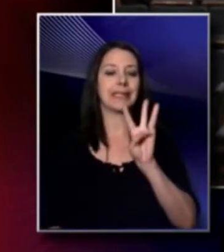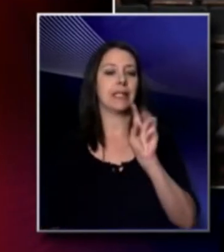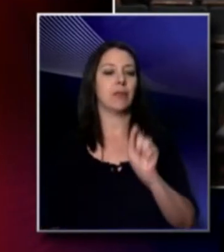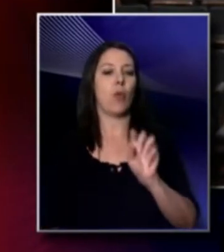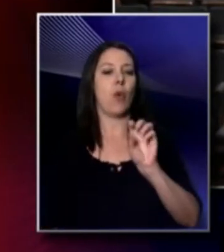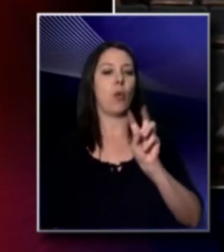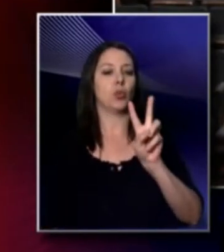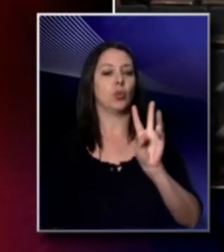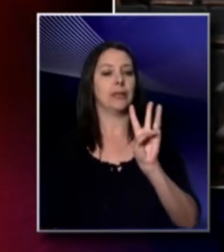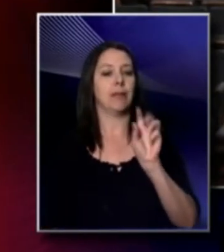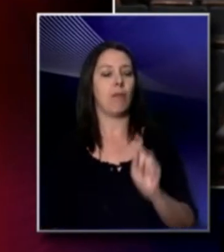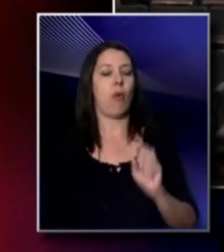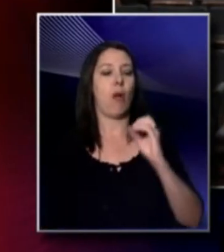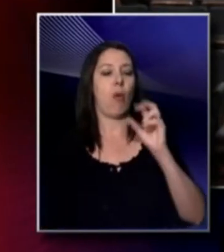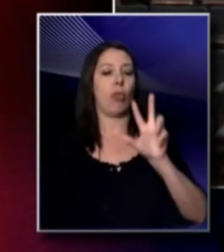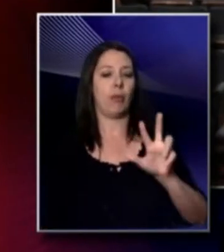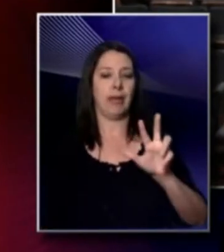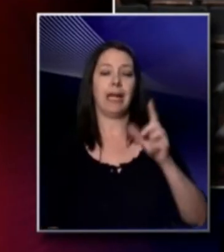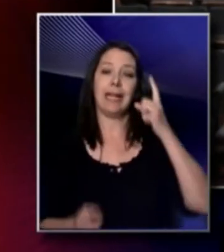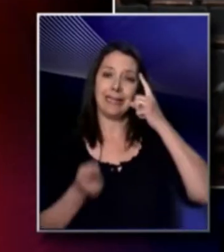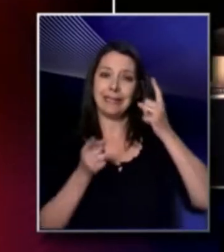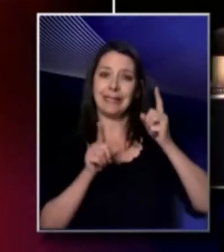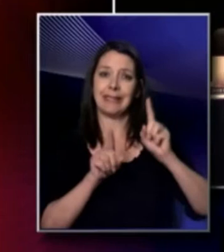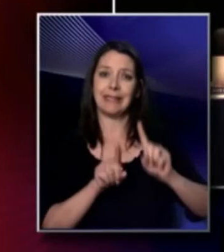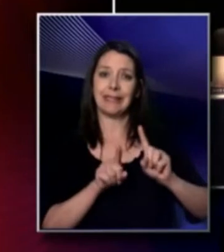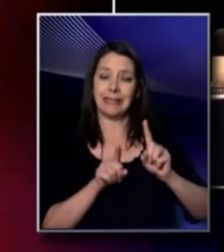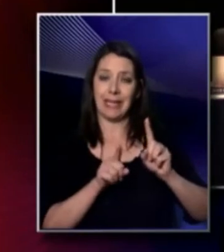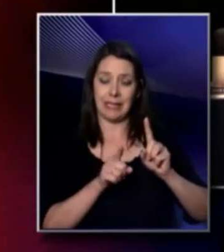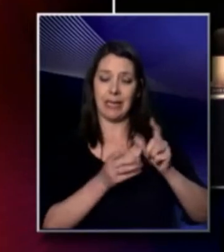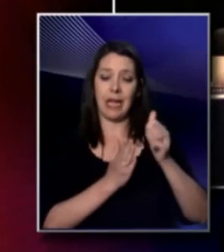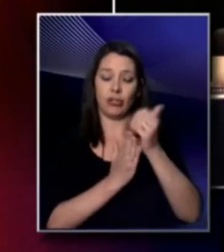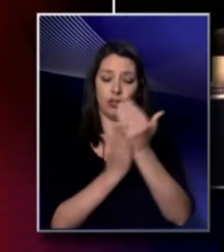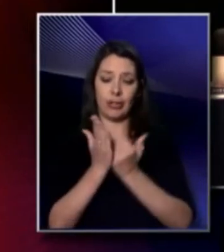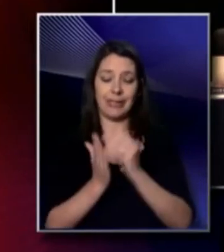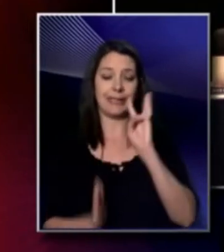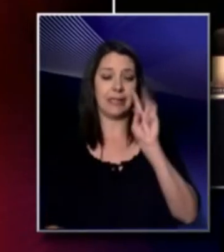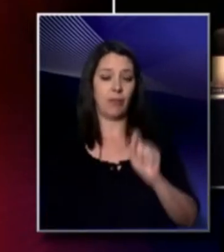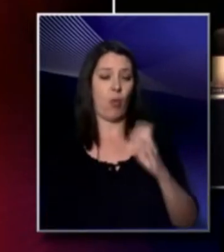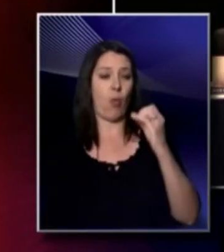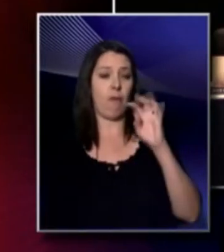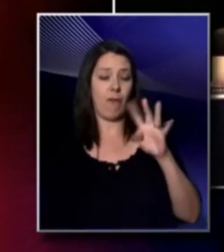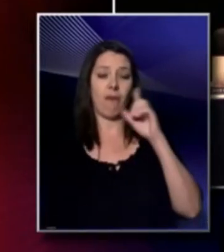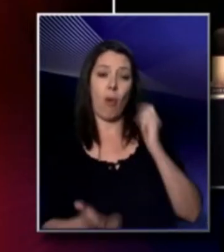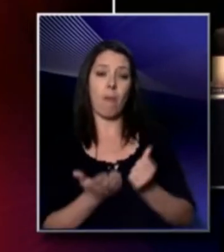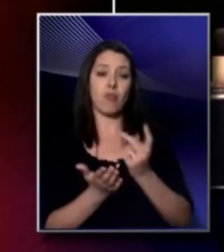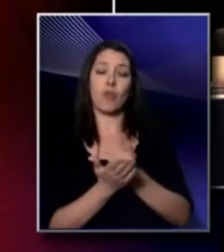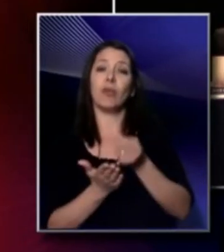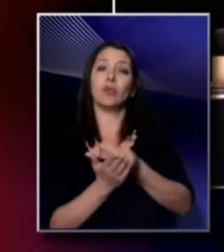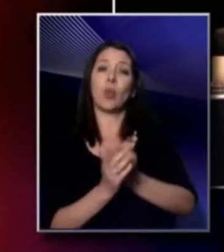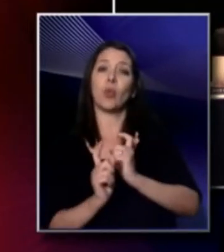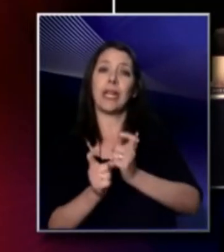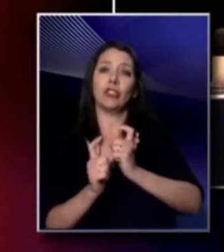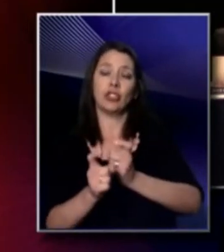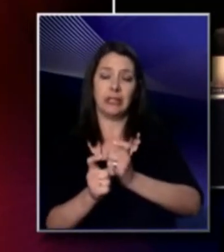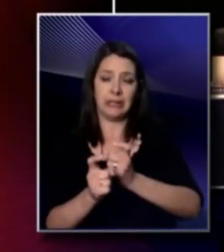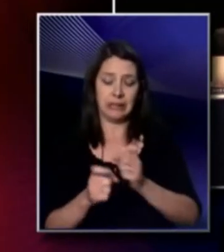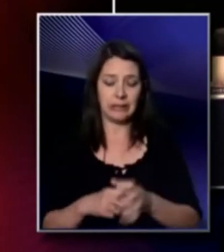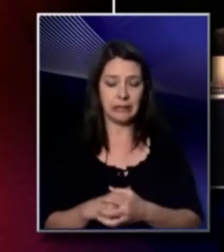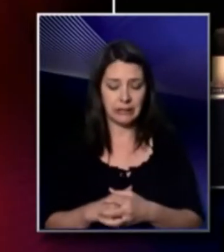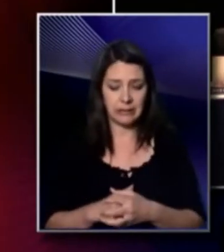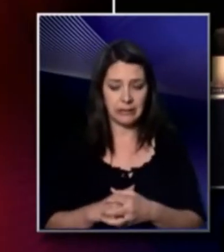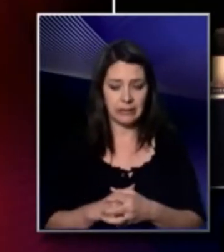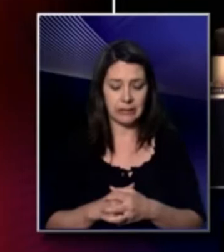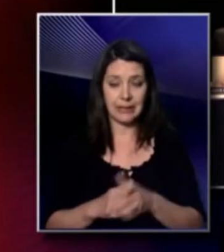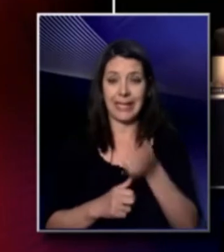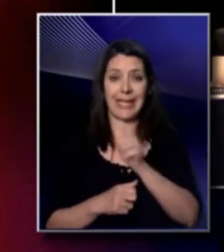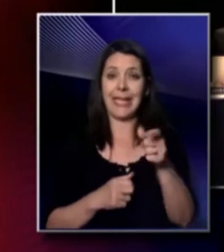6.02 and 6.03 have been on the consent agenda. 6.04, action item approval of the donations. Are